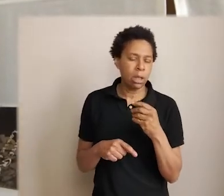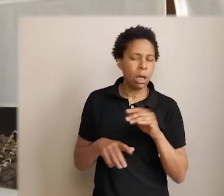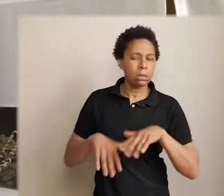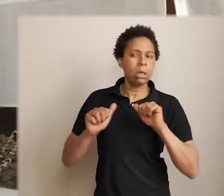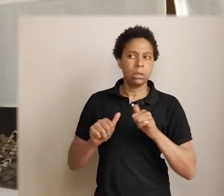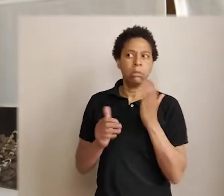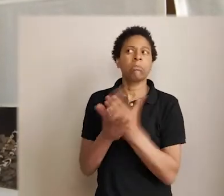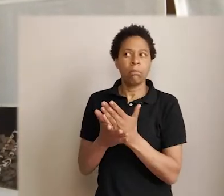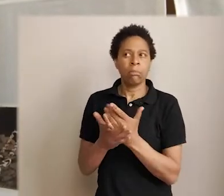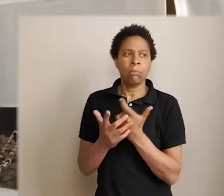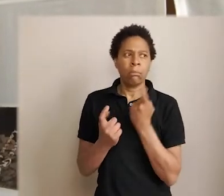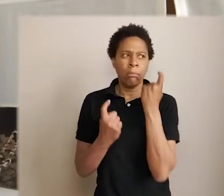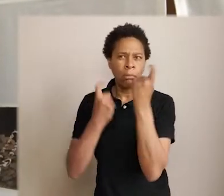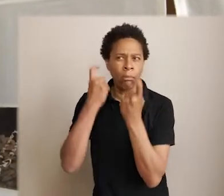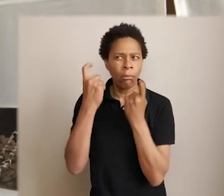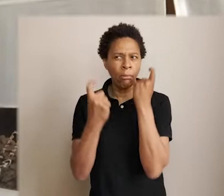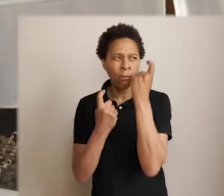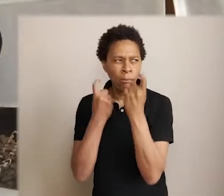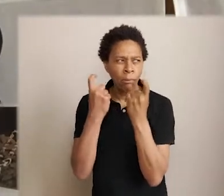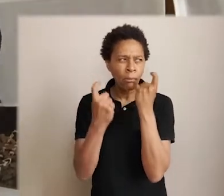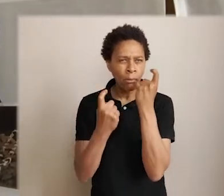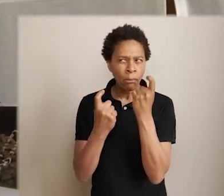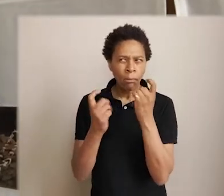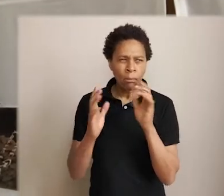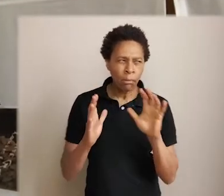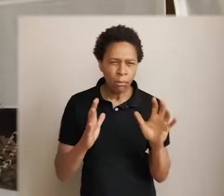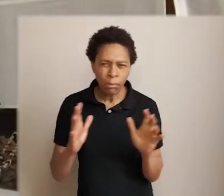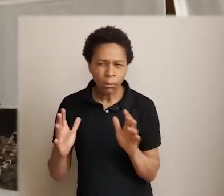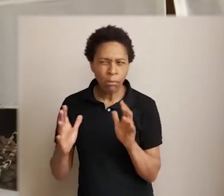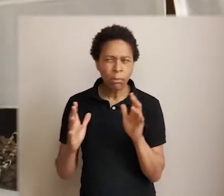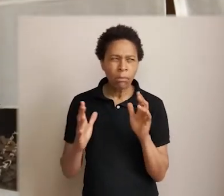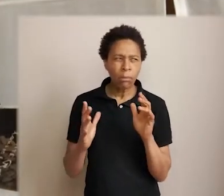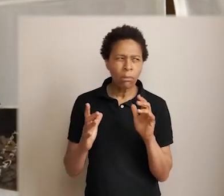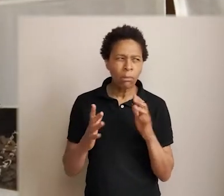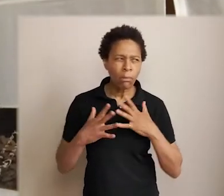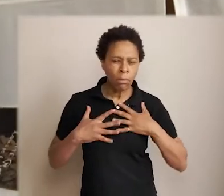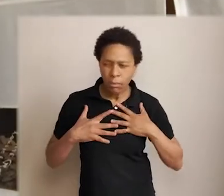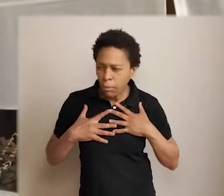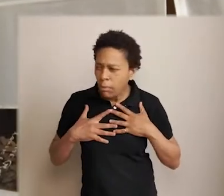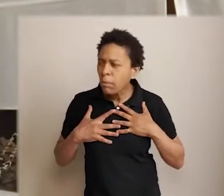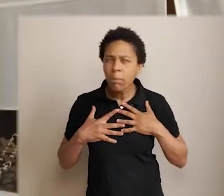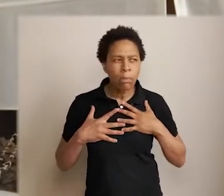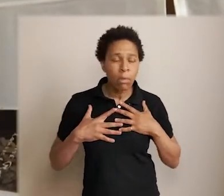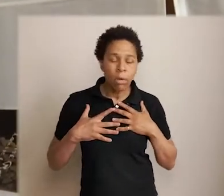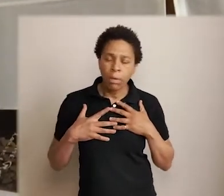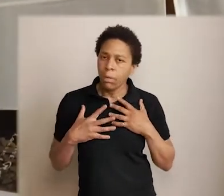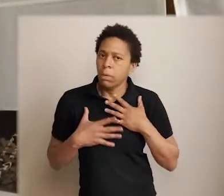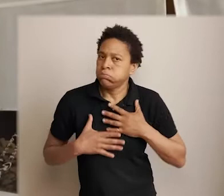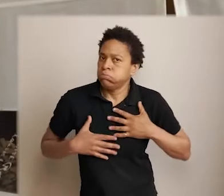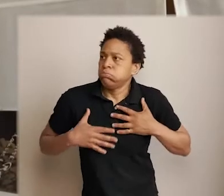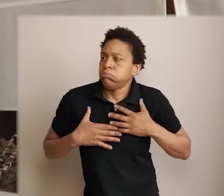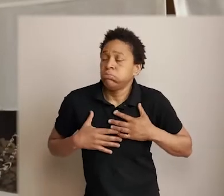it. But I'm not doing anything. What I do is I should create a place where I